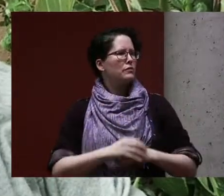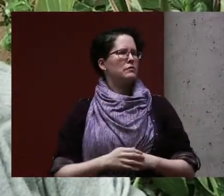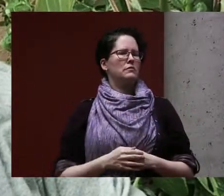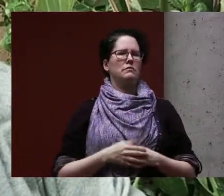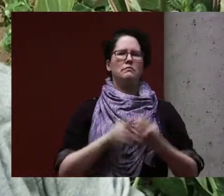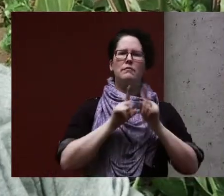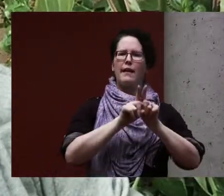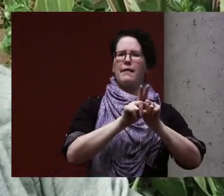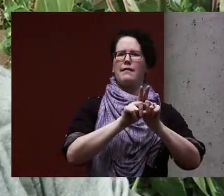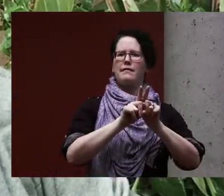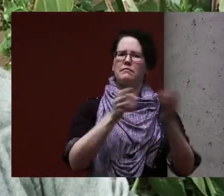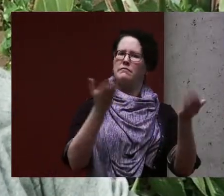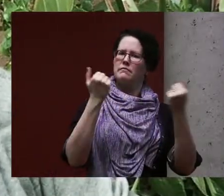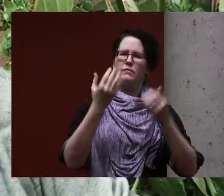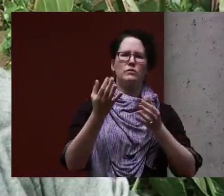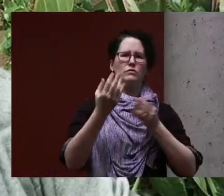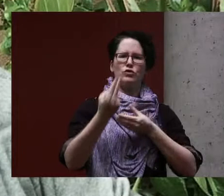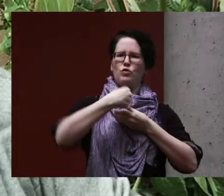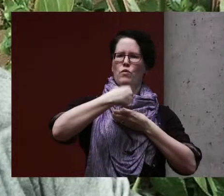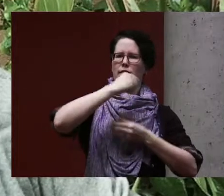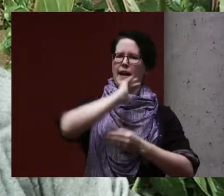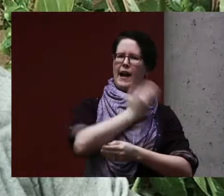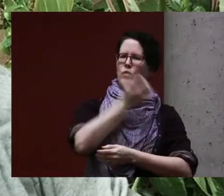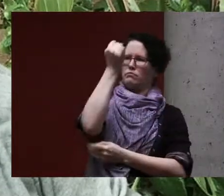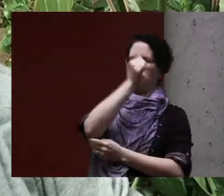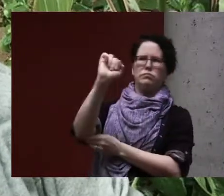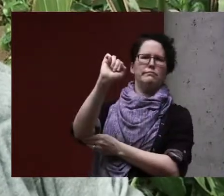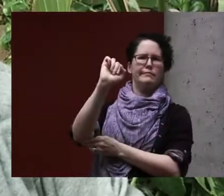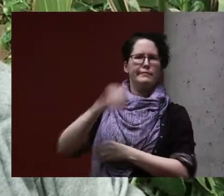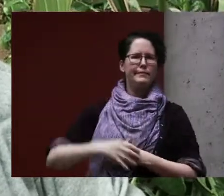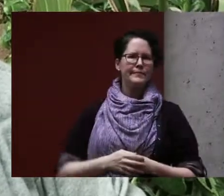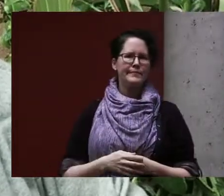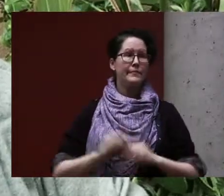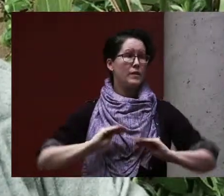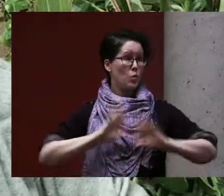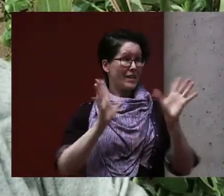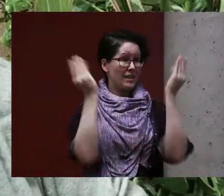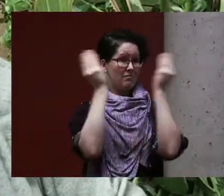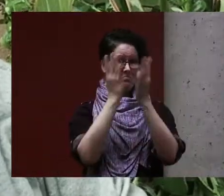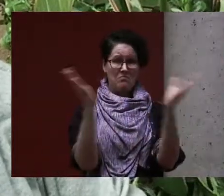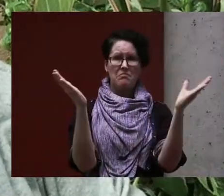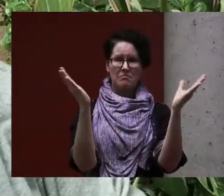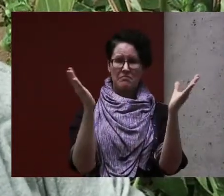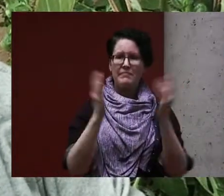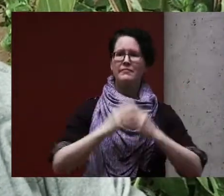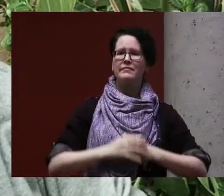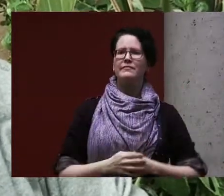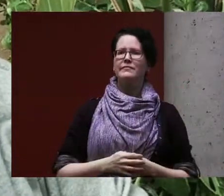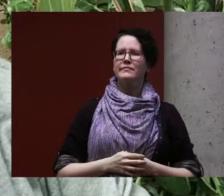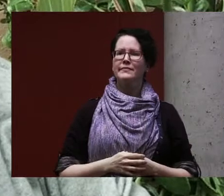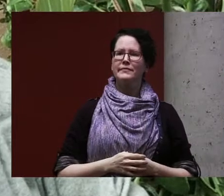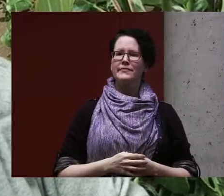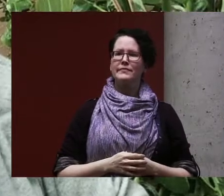our allies to join us. So let's be clear. We're